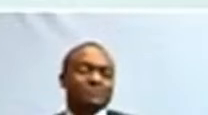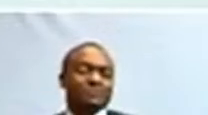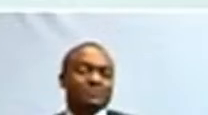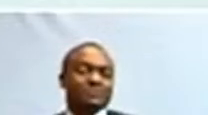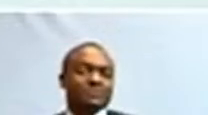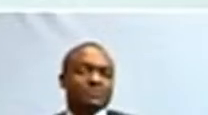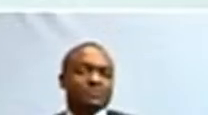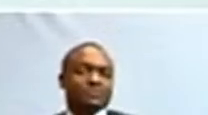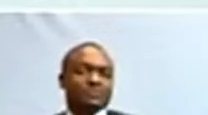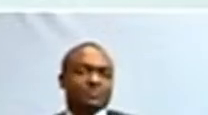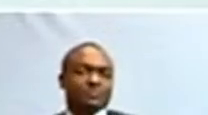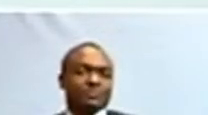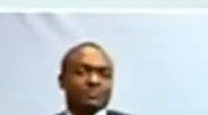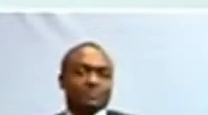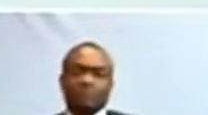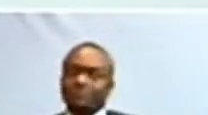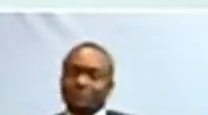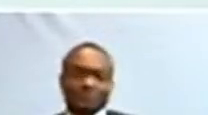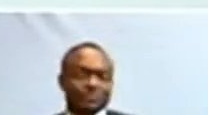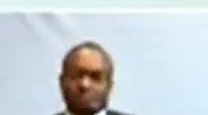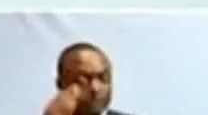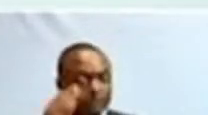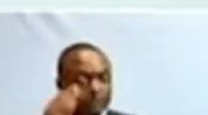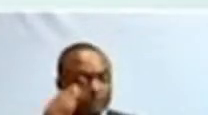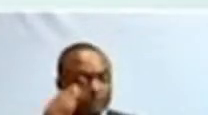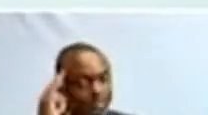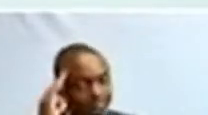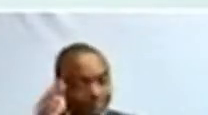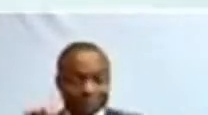So, I don't know.